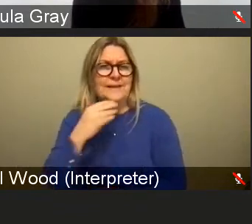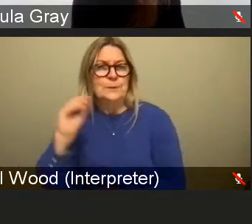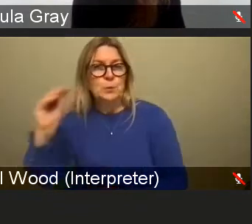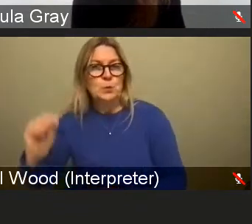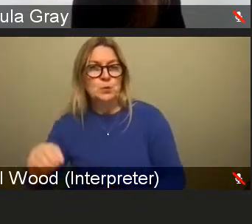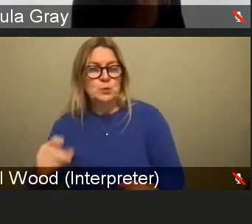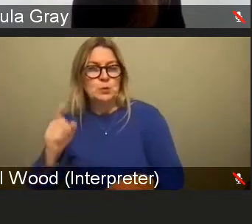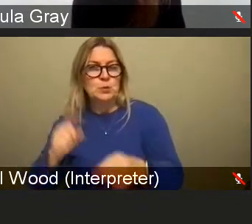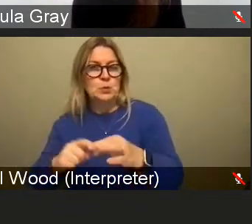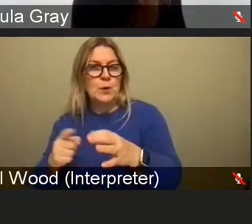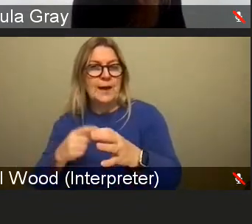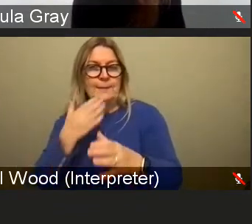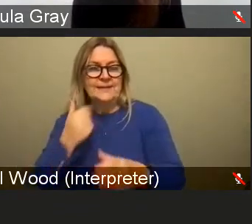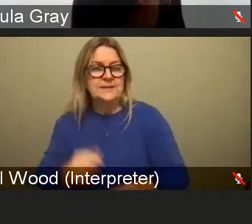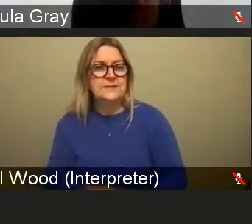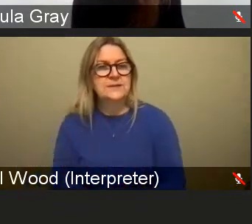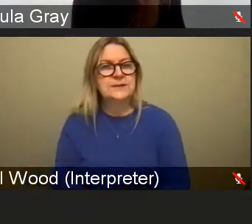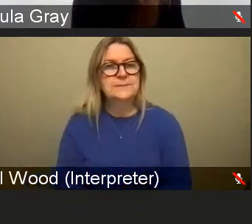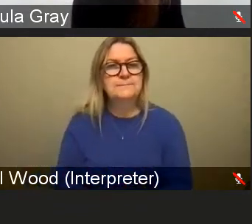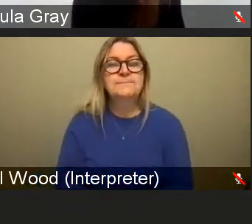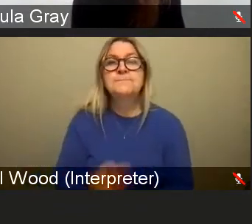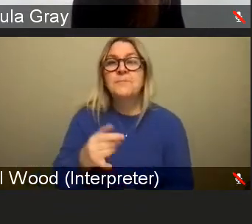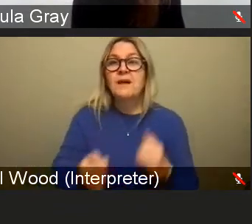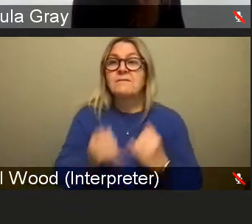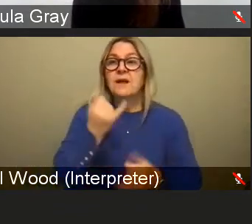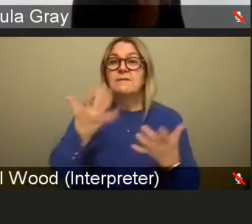event. So finally for me,